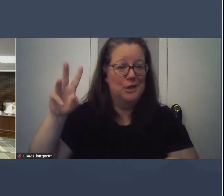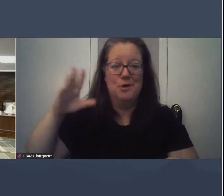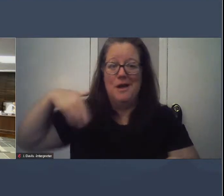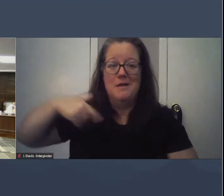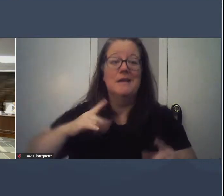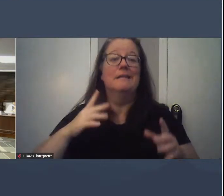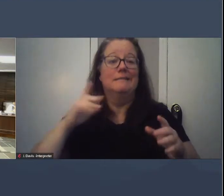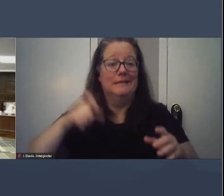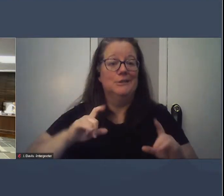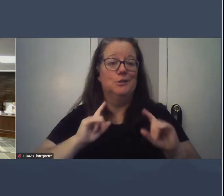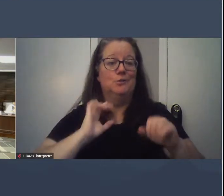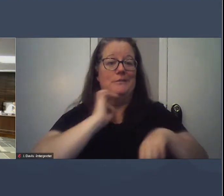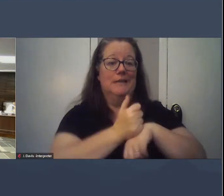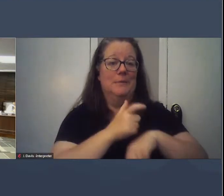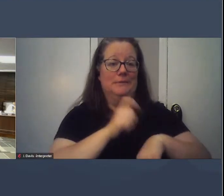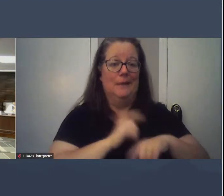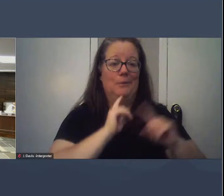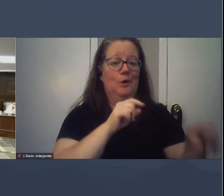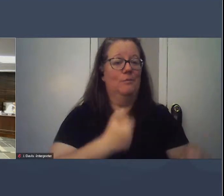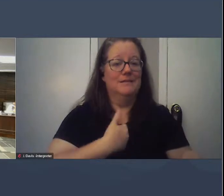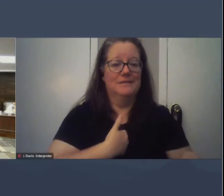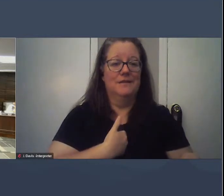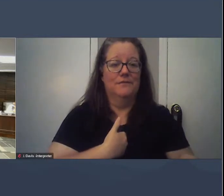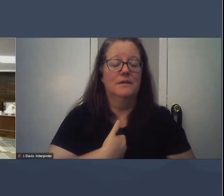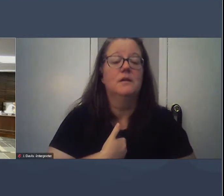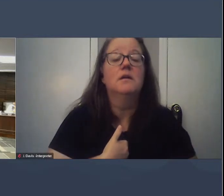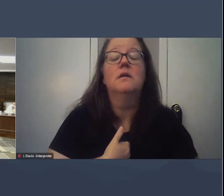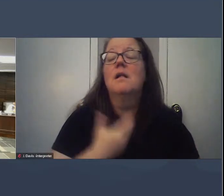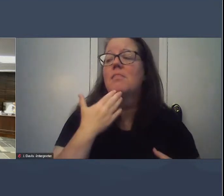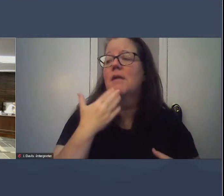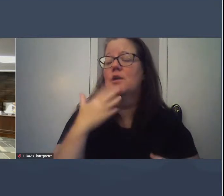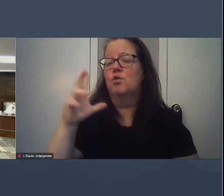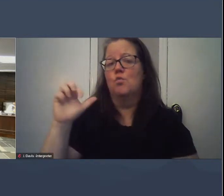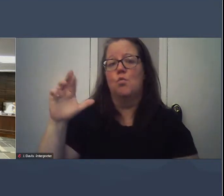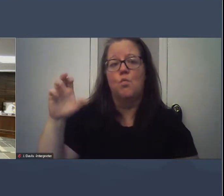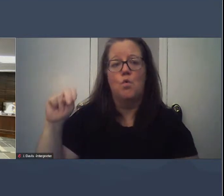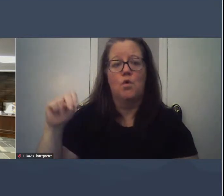that. That's good. That's a great point. Thank you. Thank you. Councilman Warren?